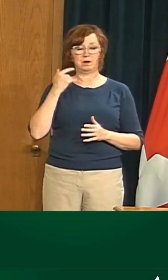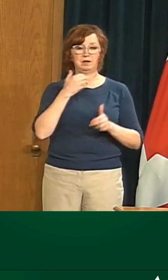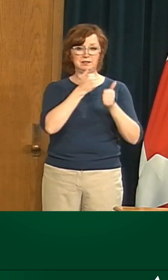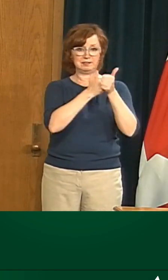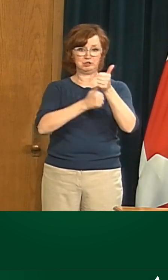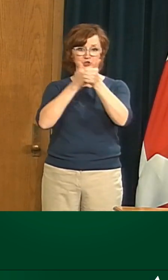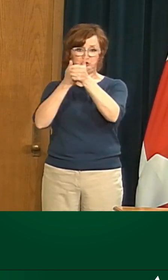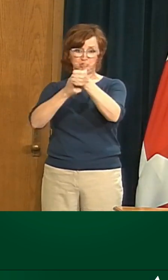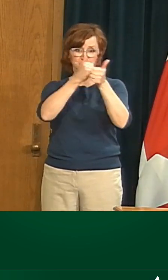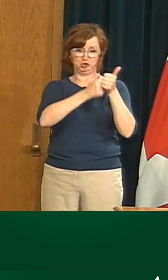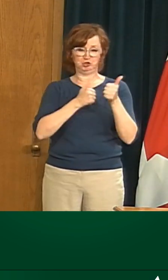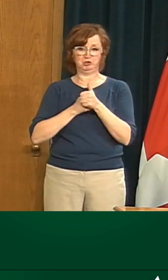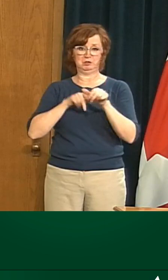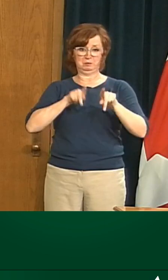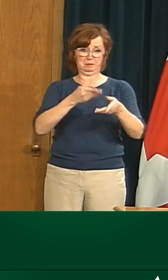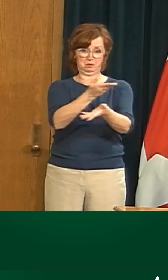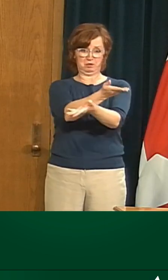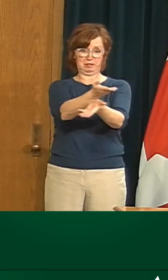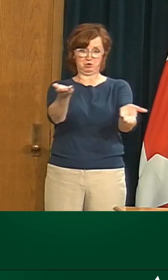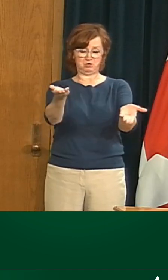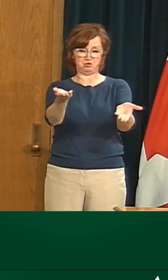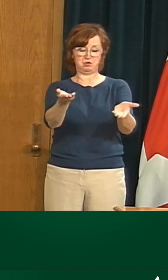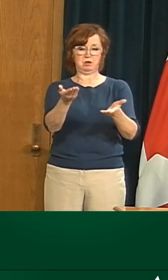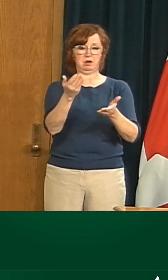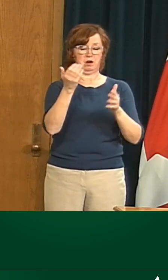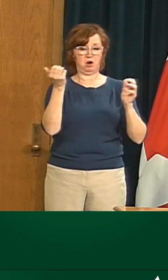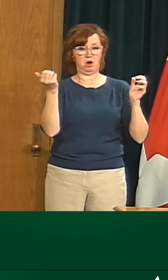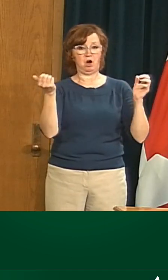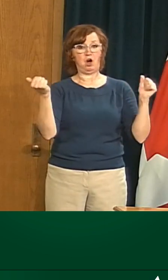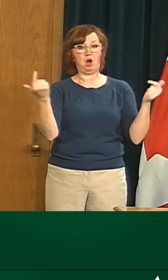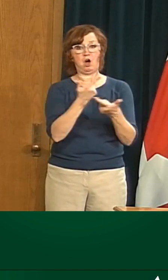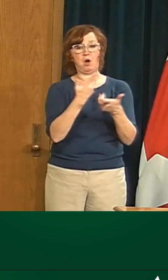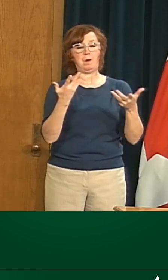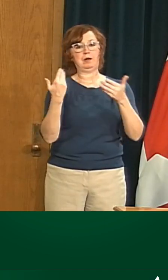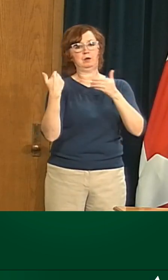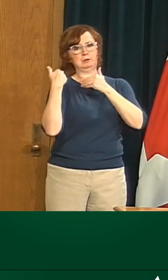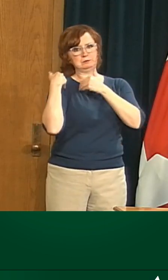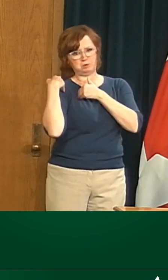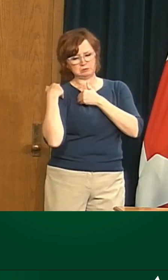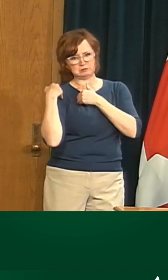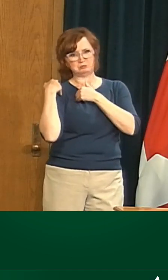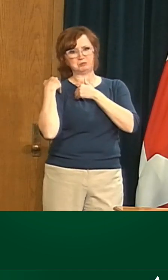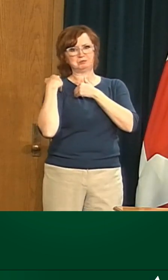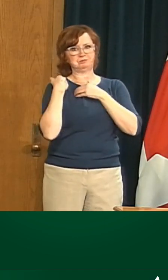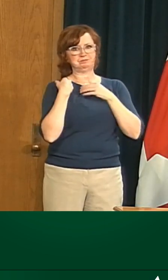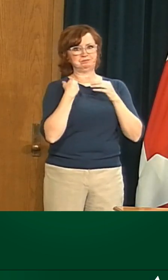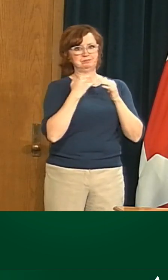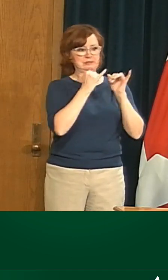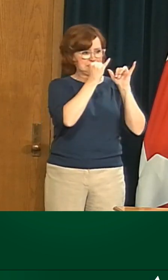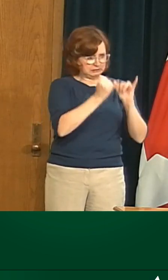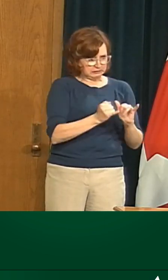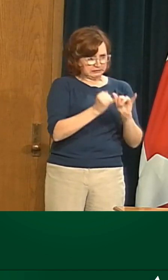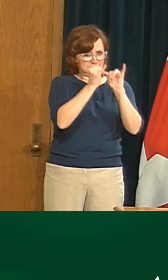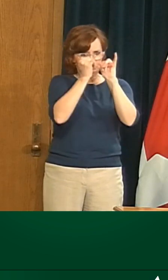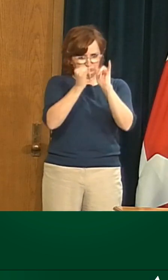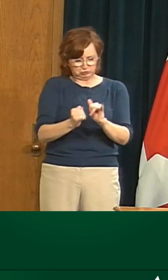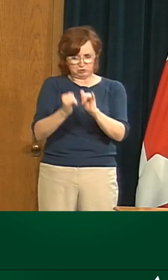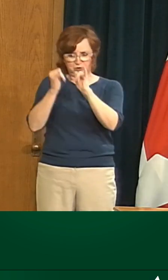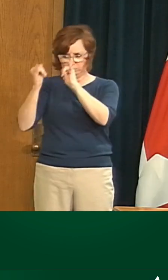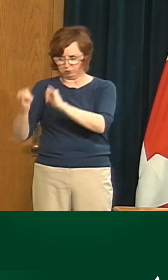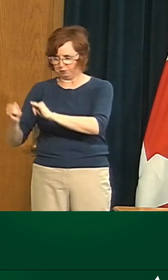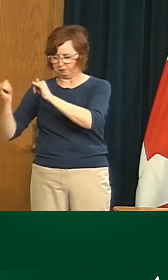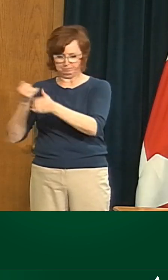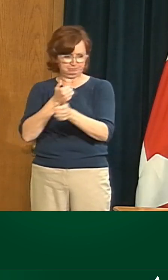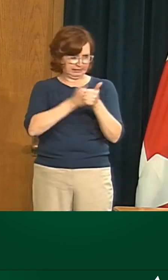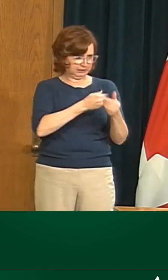who operate businesses or work in them. And again, I would caution that in other parts of the world,